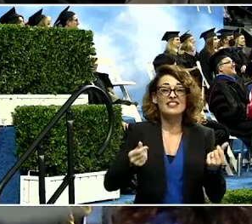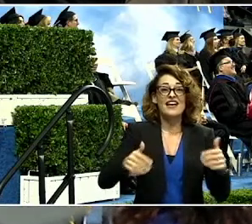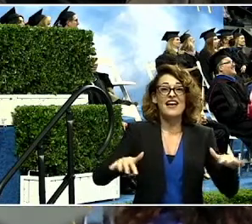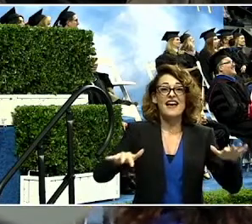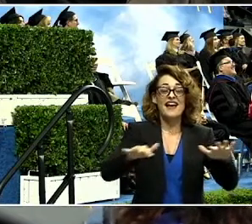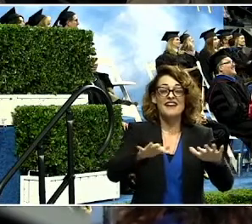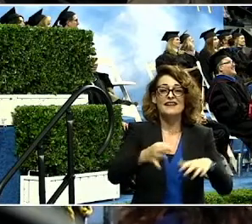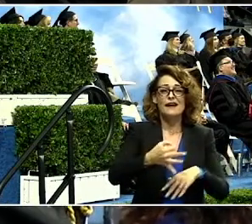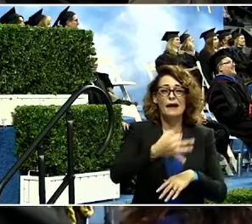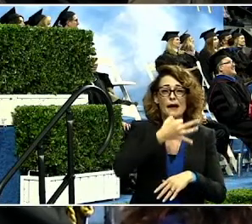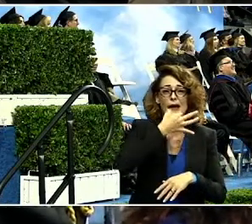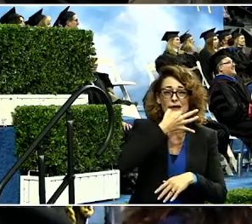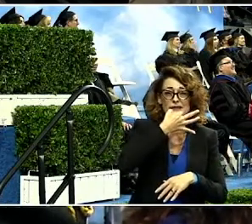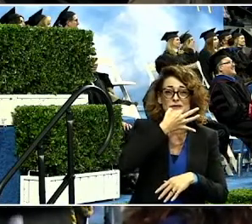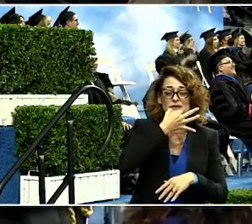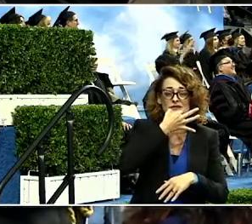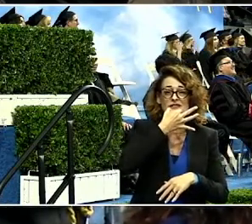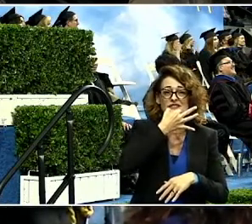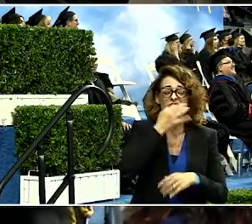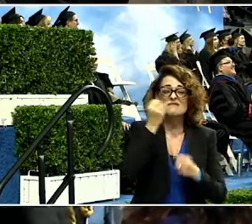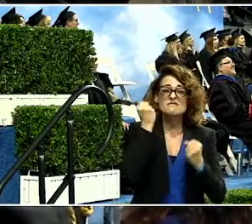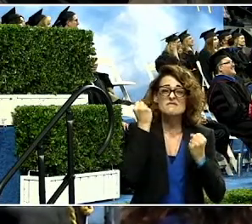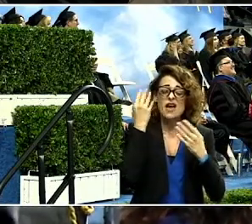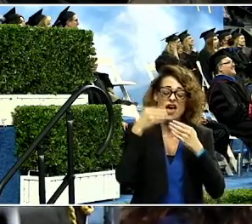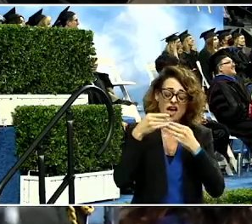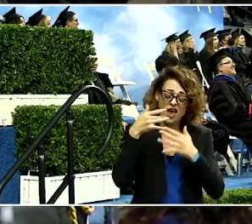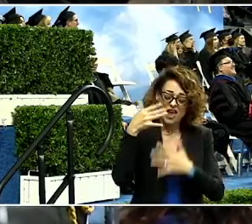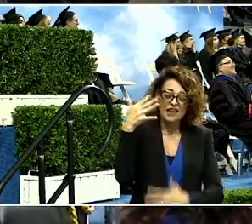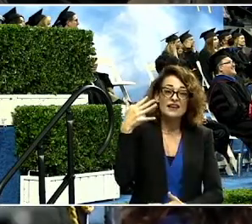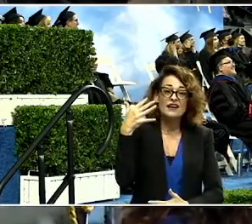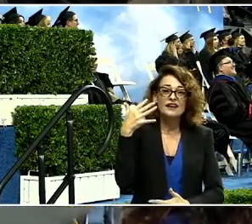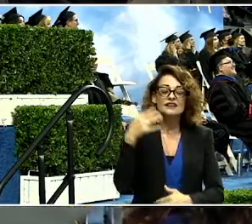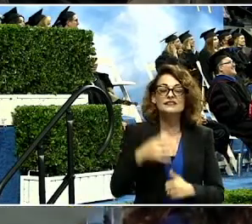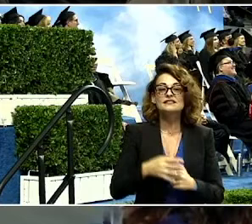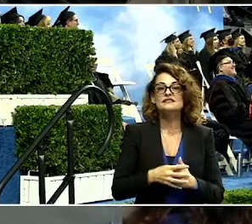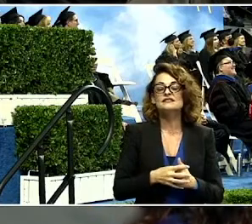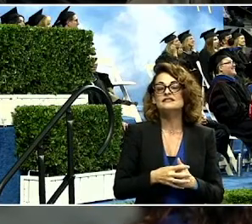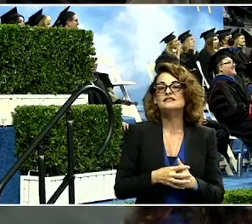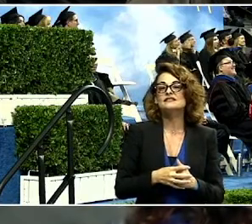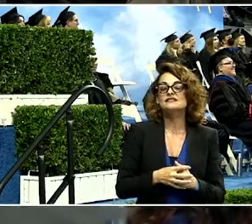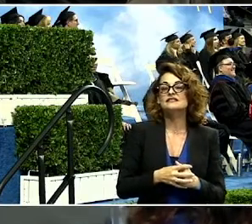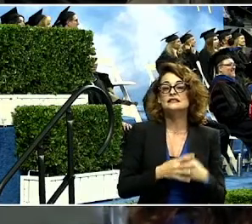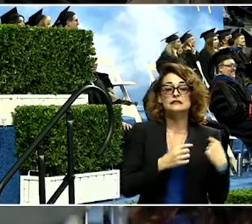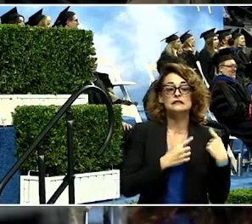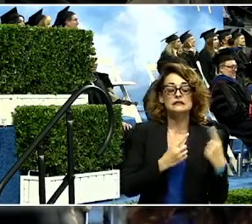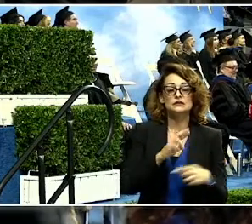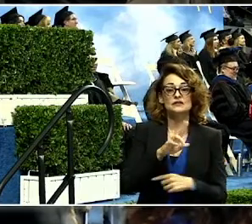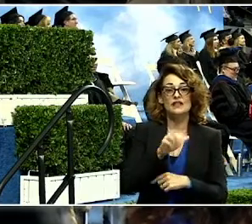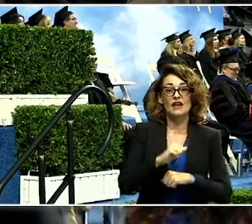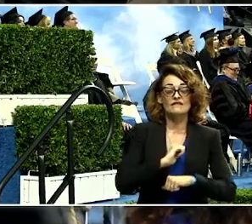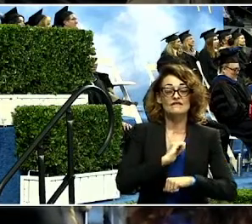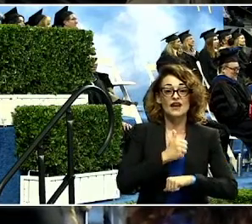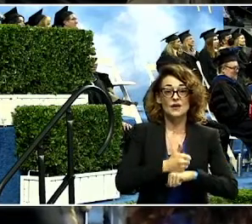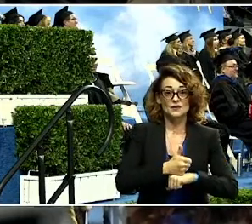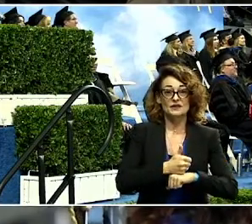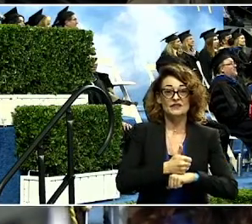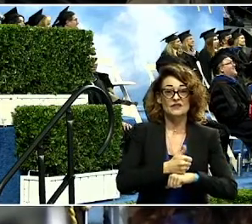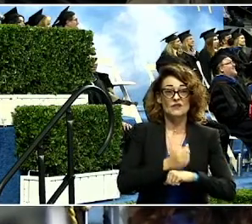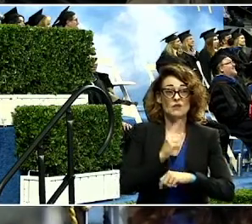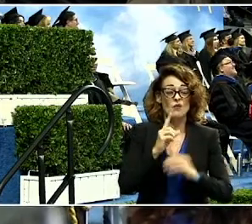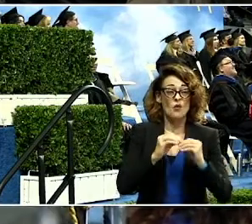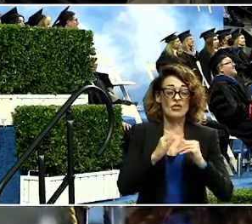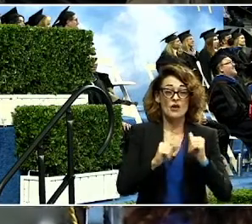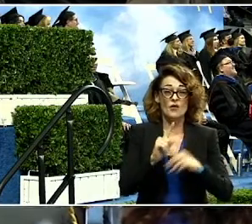of knowledge of many kinds, and that among these, since UCLA's founding over a century ago, there